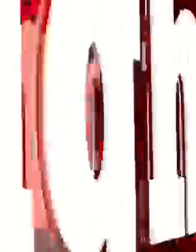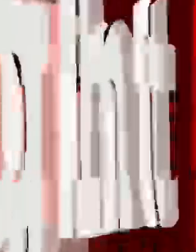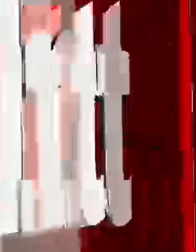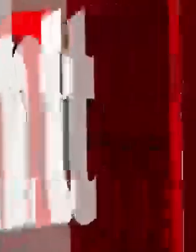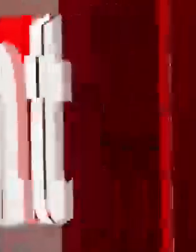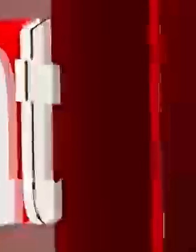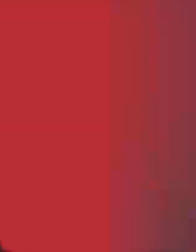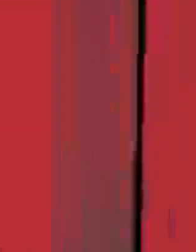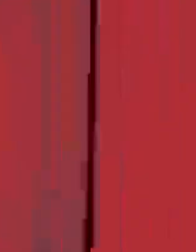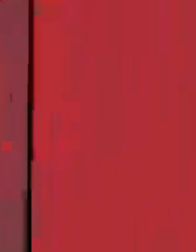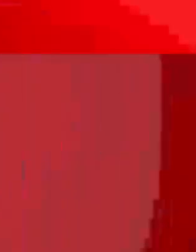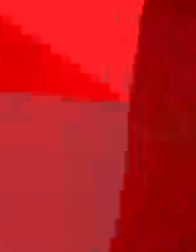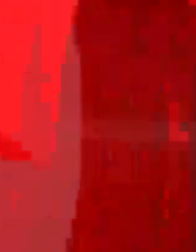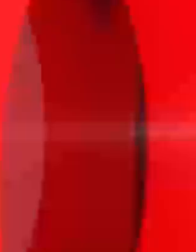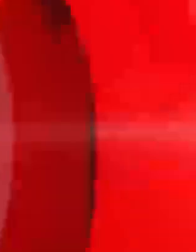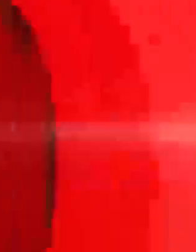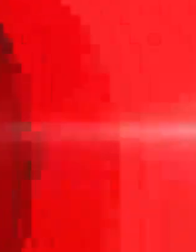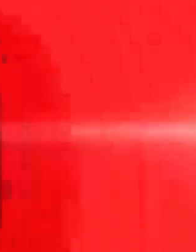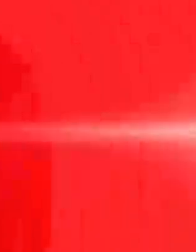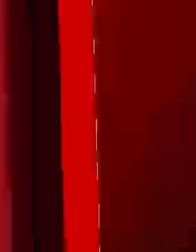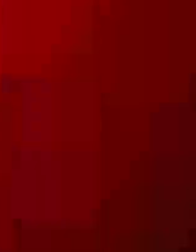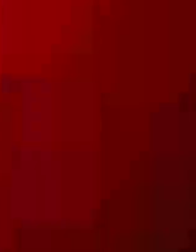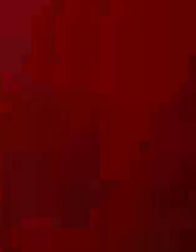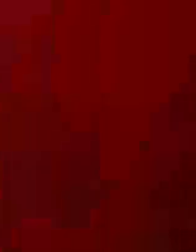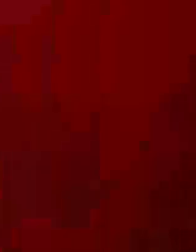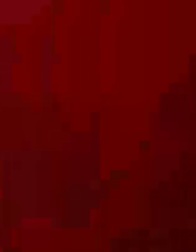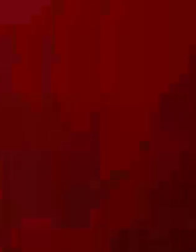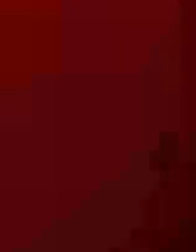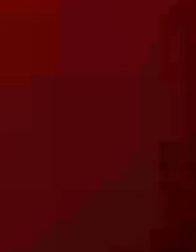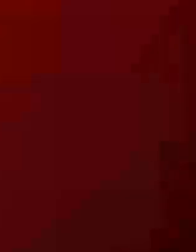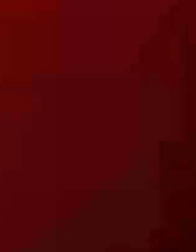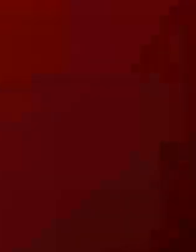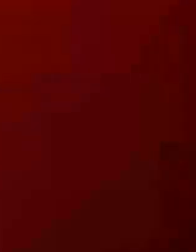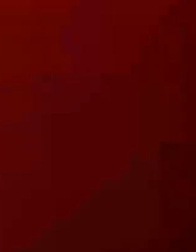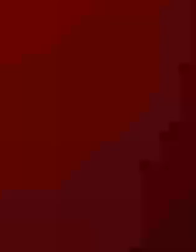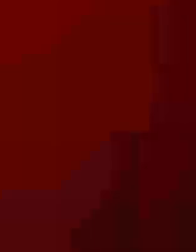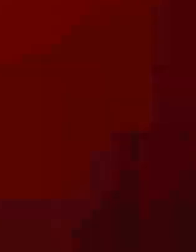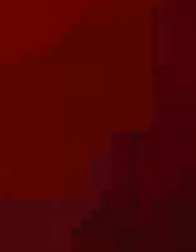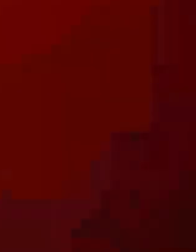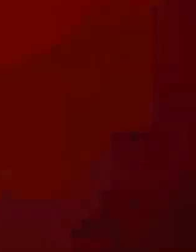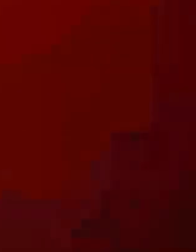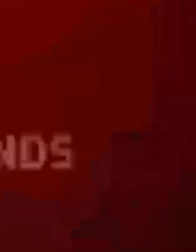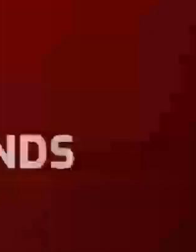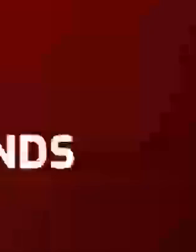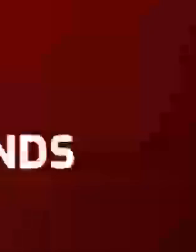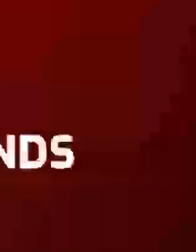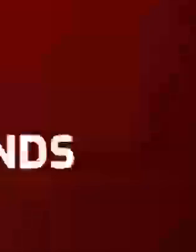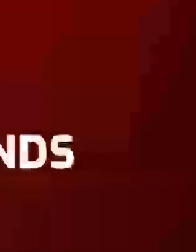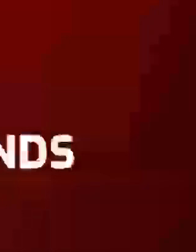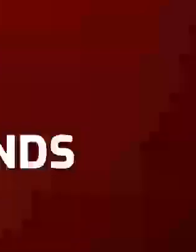Insights from the world's best medical minds. You are watching TheRightDoctors.com.